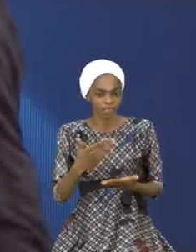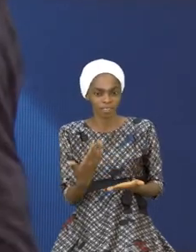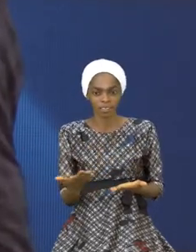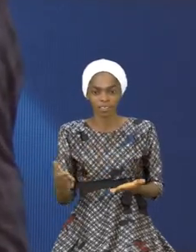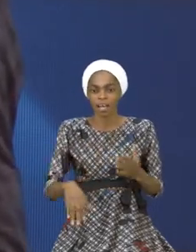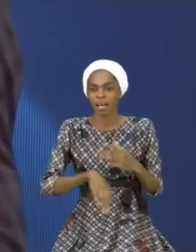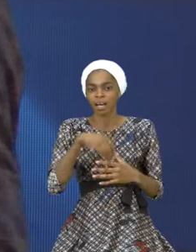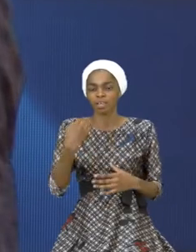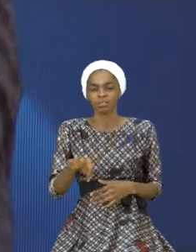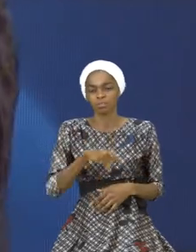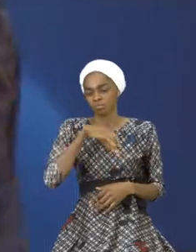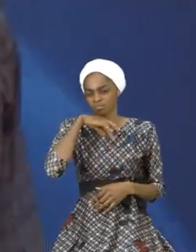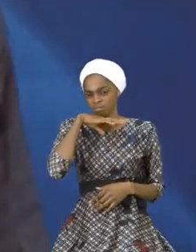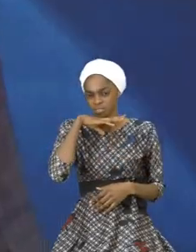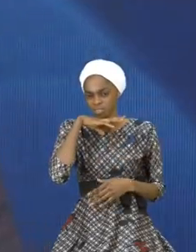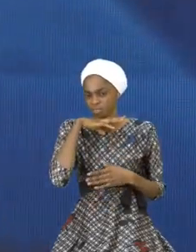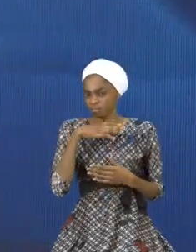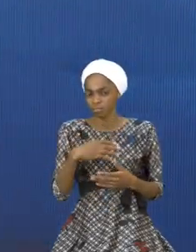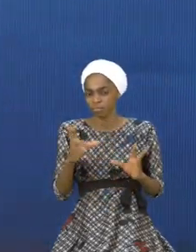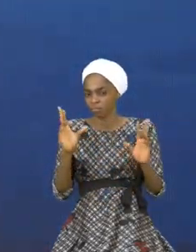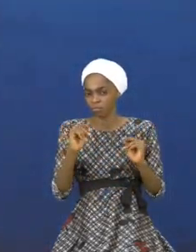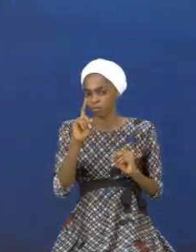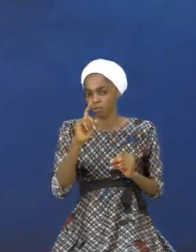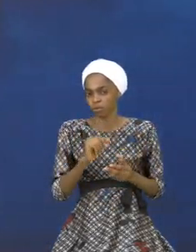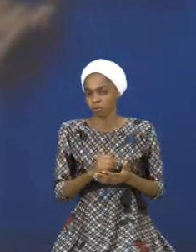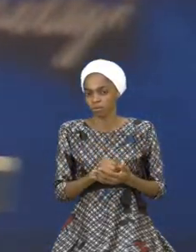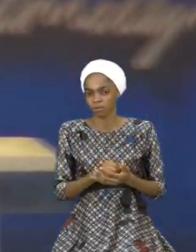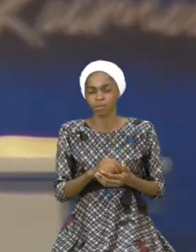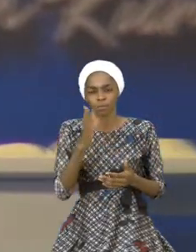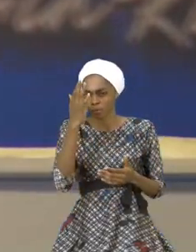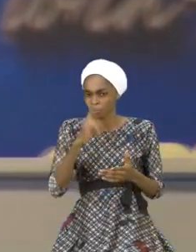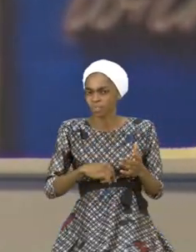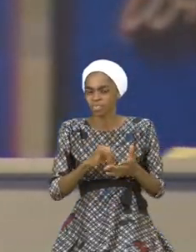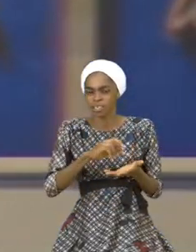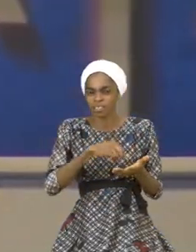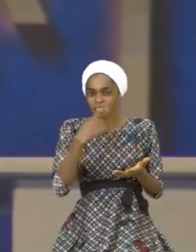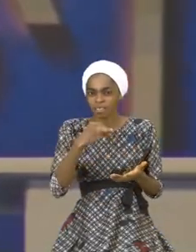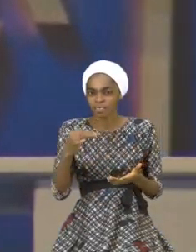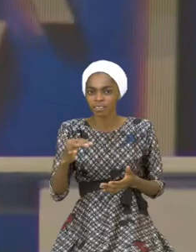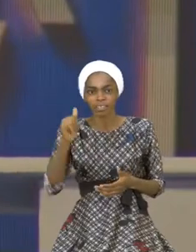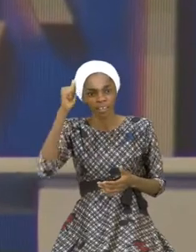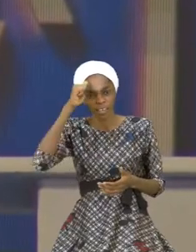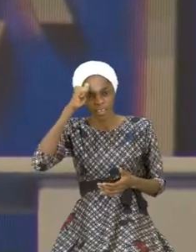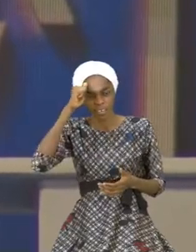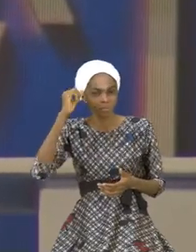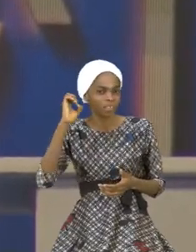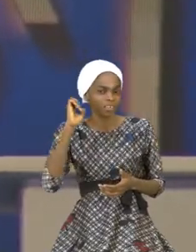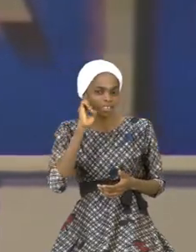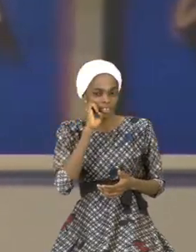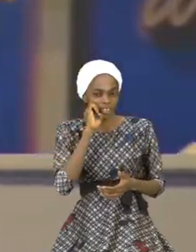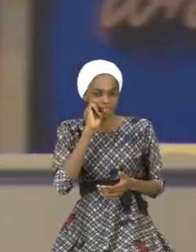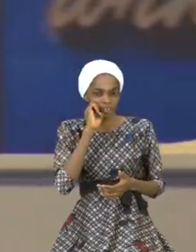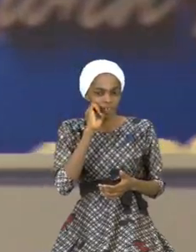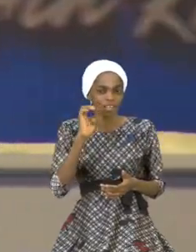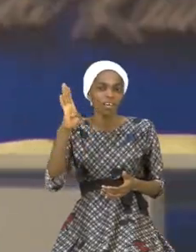out of an uncleaner no one what's that saying adam and eve by